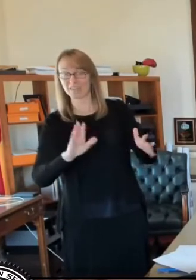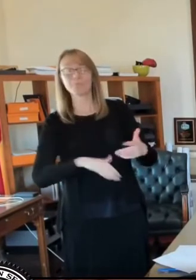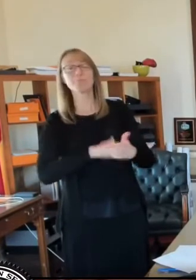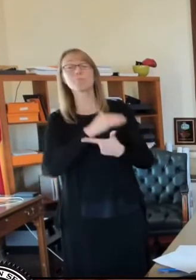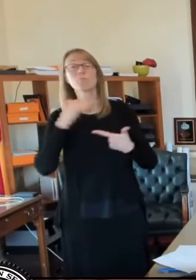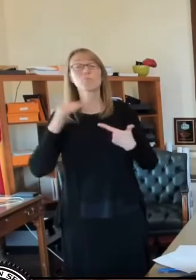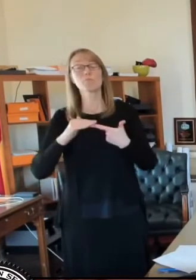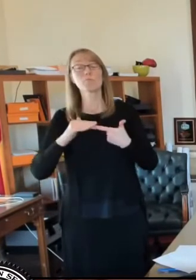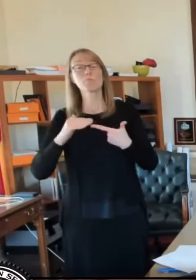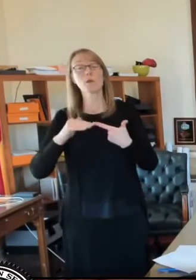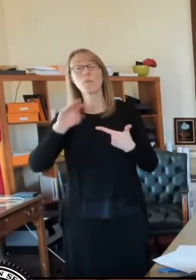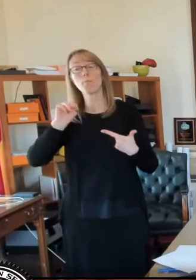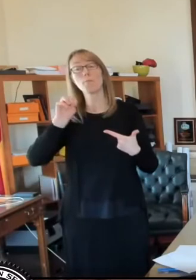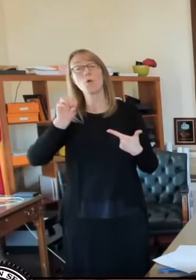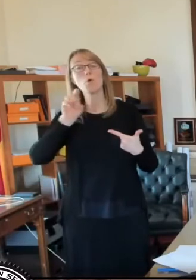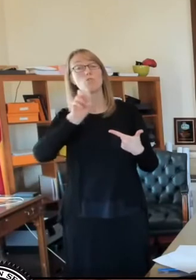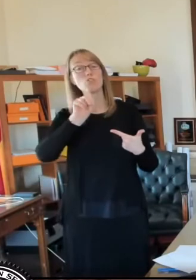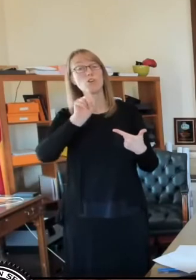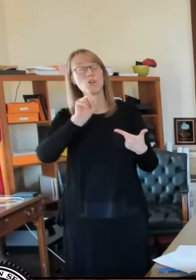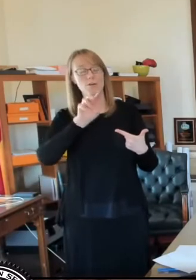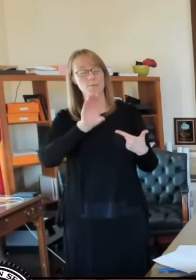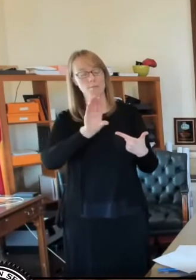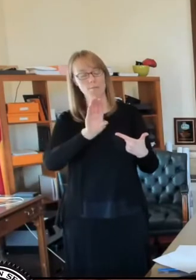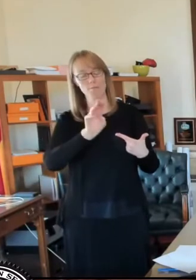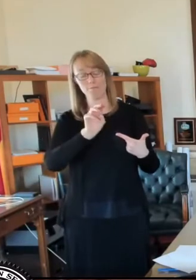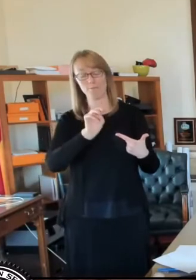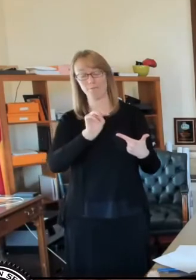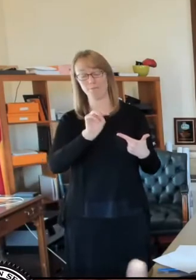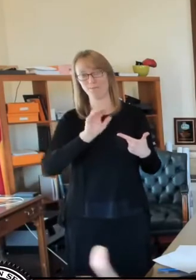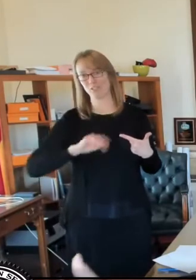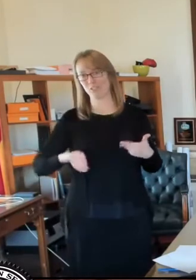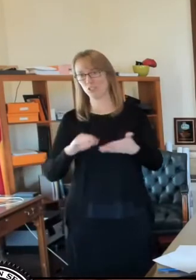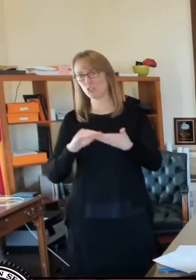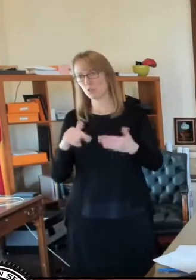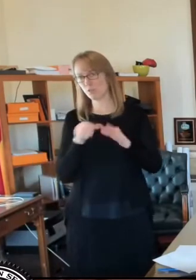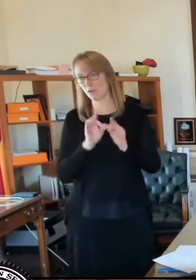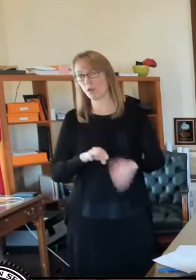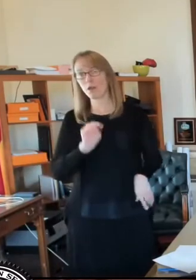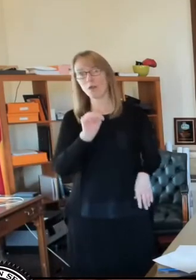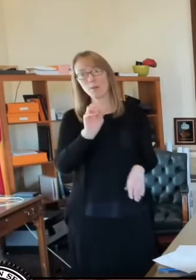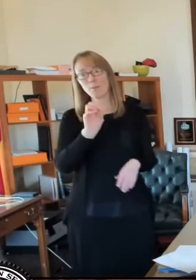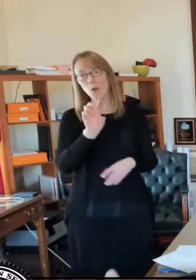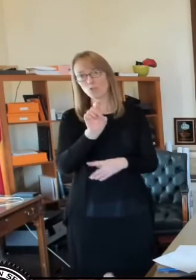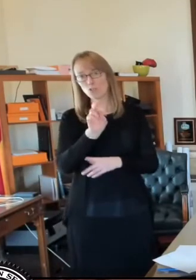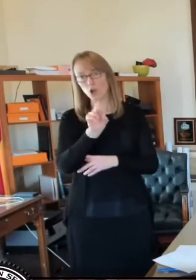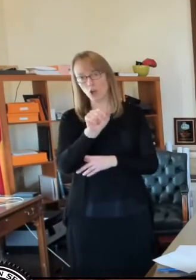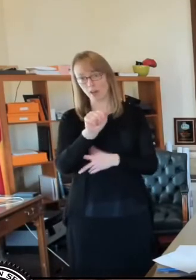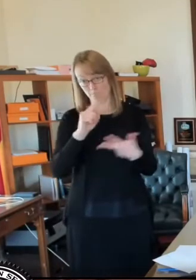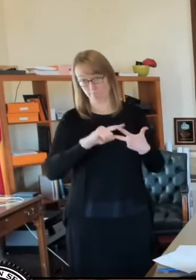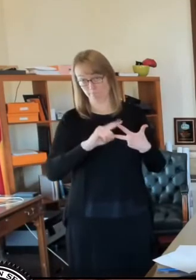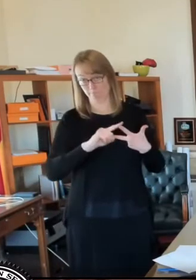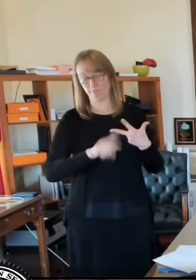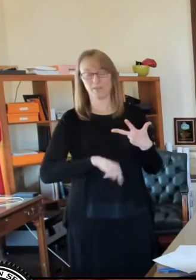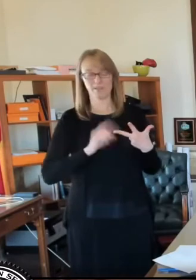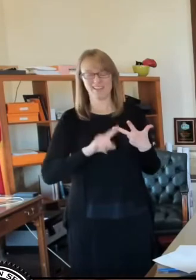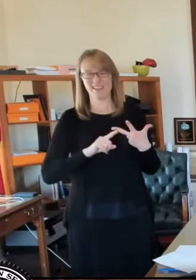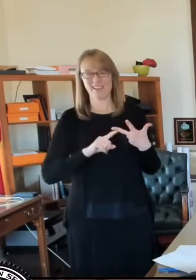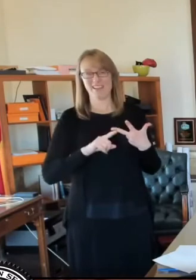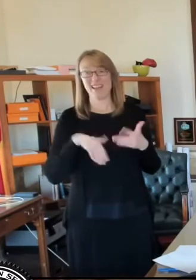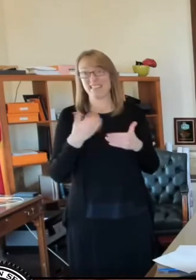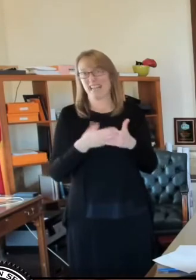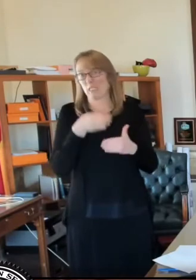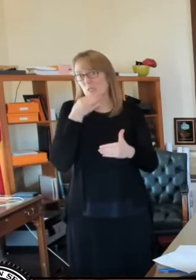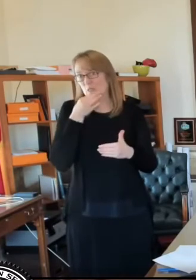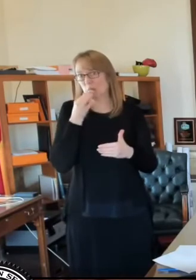be approved by the FDA is the Moderna. And the third one, which is also on course, is the AstraZeneca